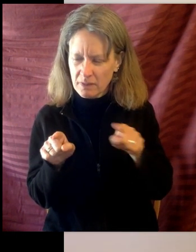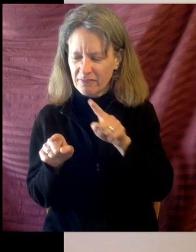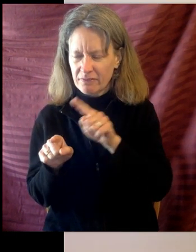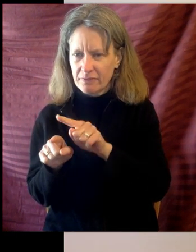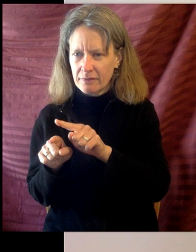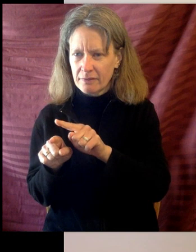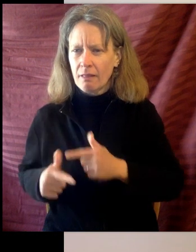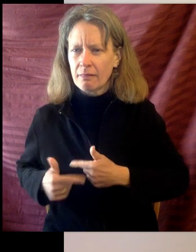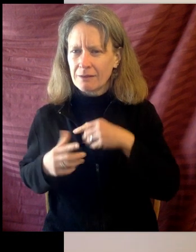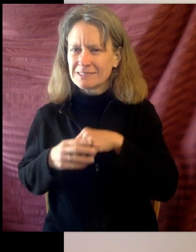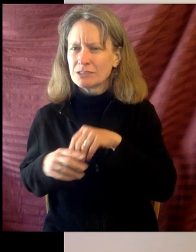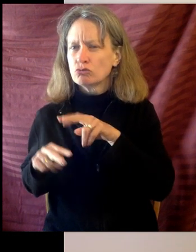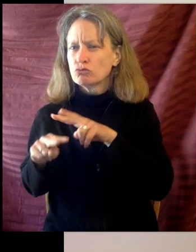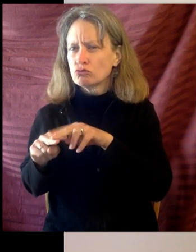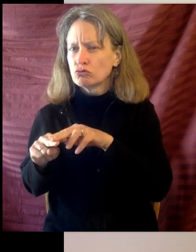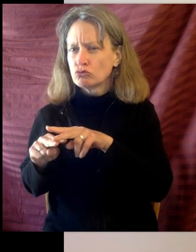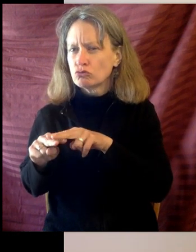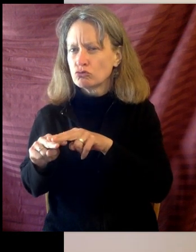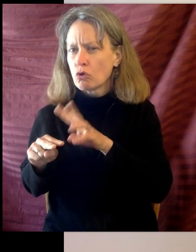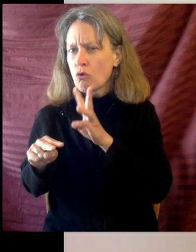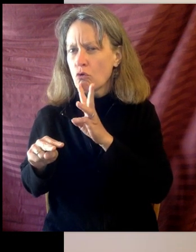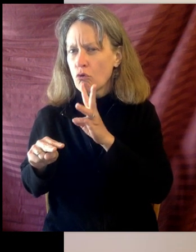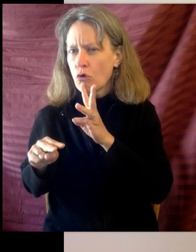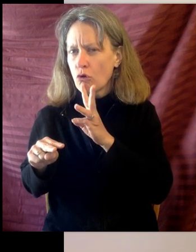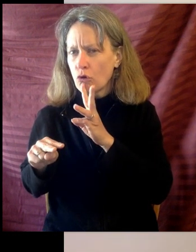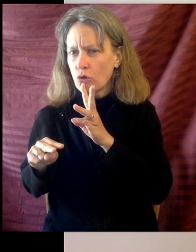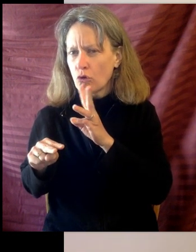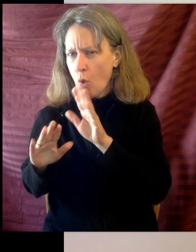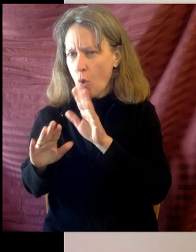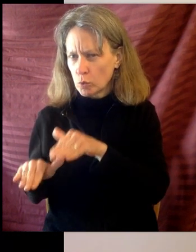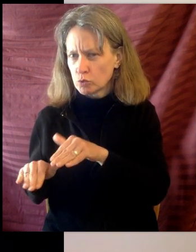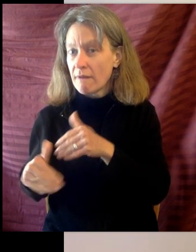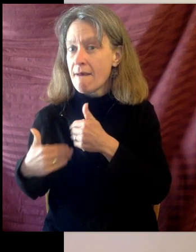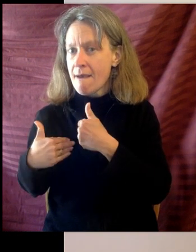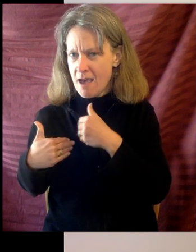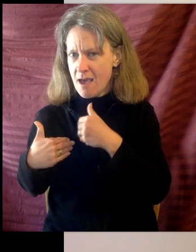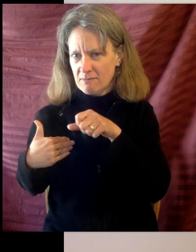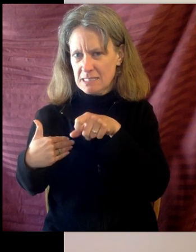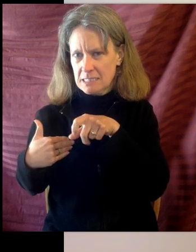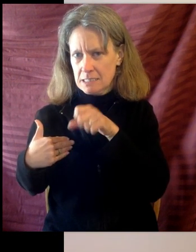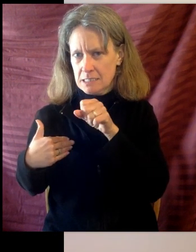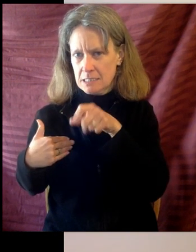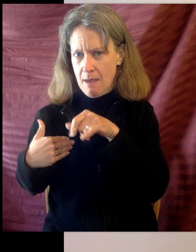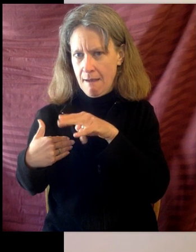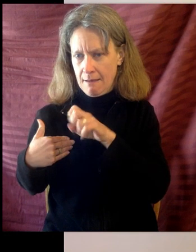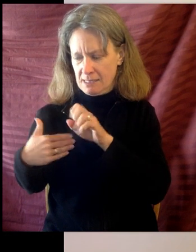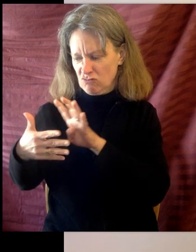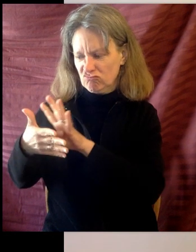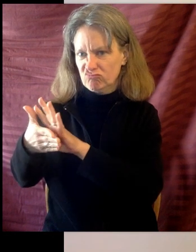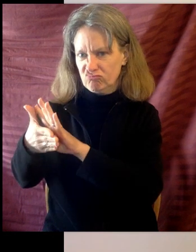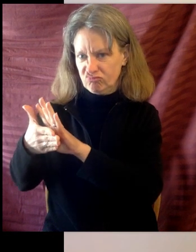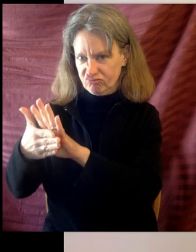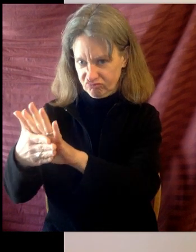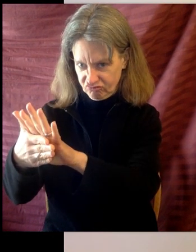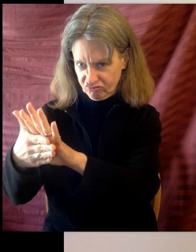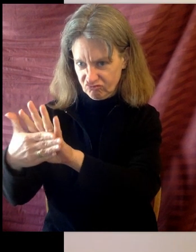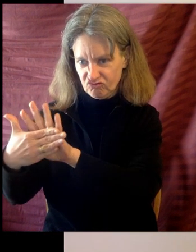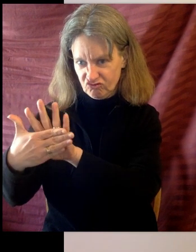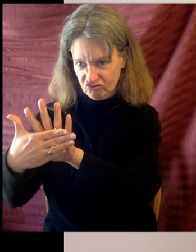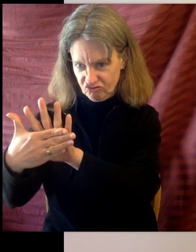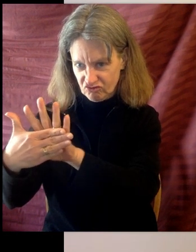lives in salt water and has spines on its back, and then one that lives in fresh